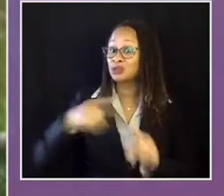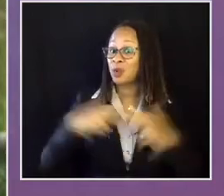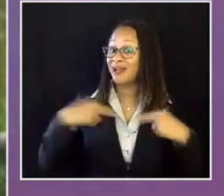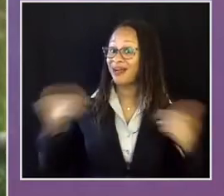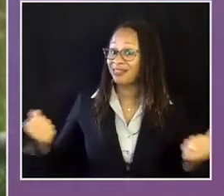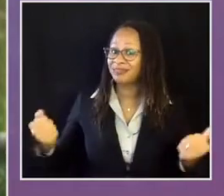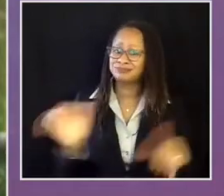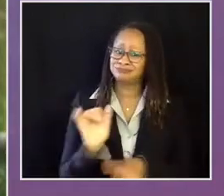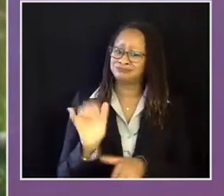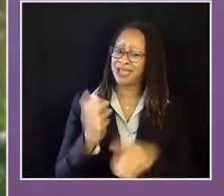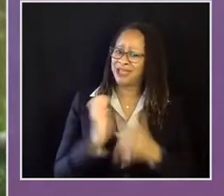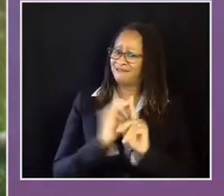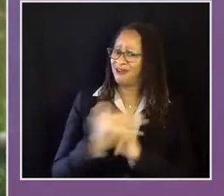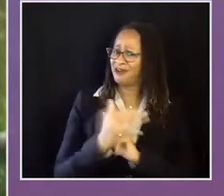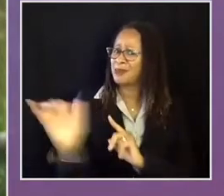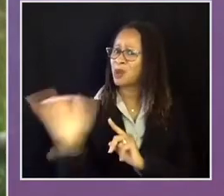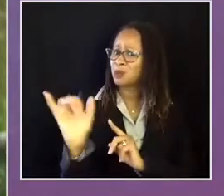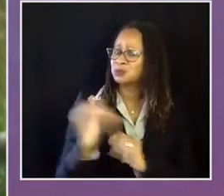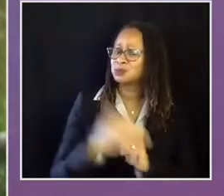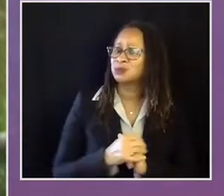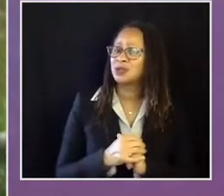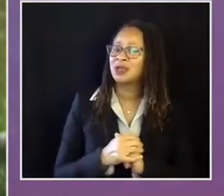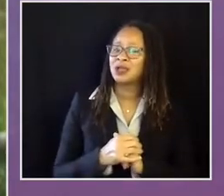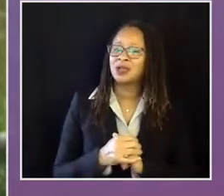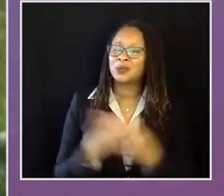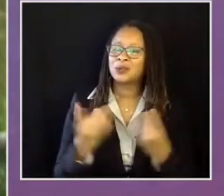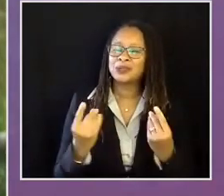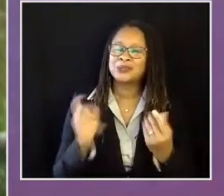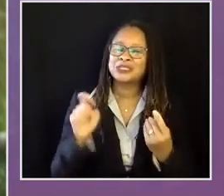environment. We need to get to work right away.